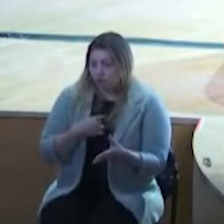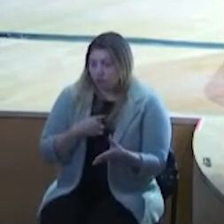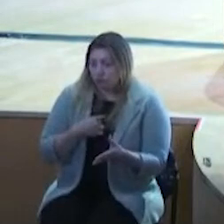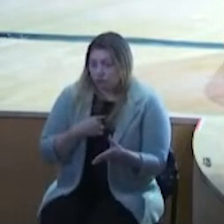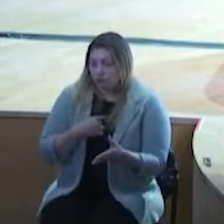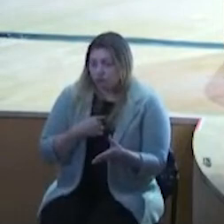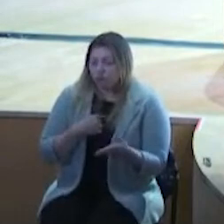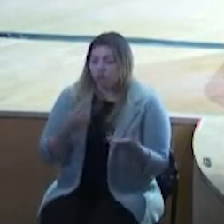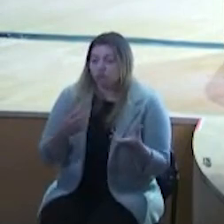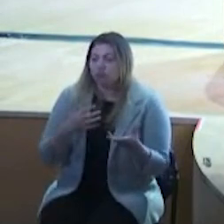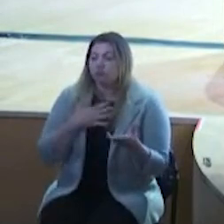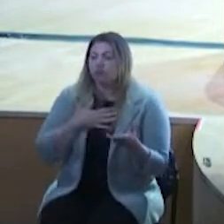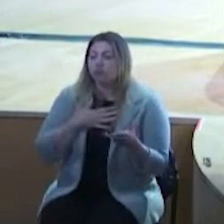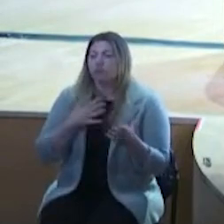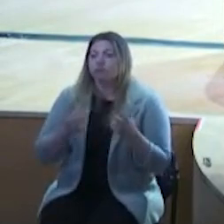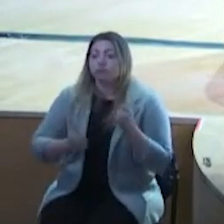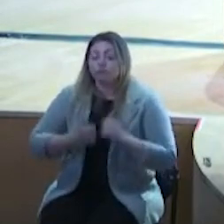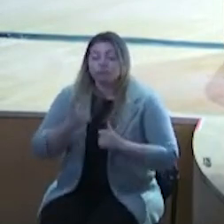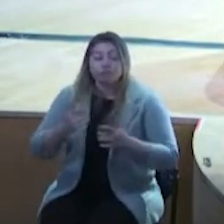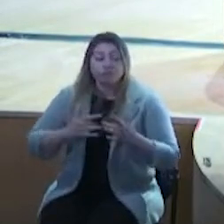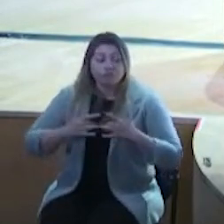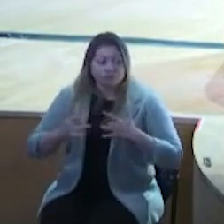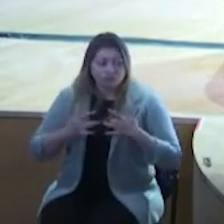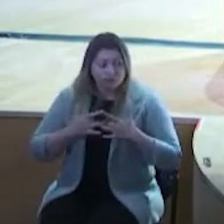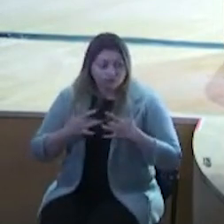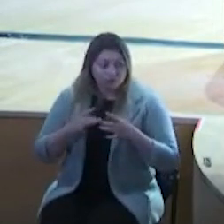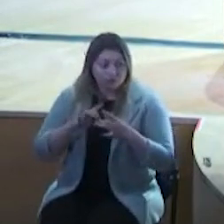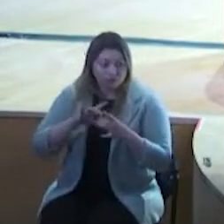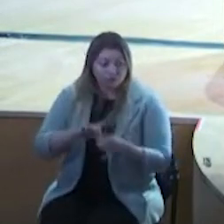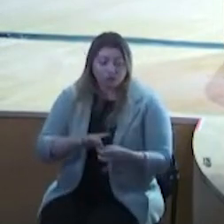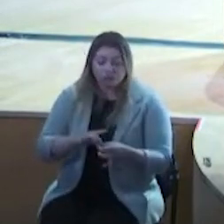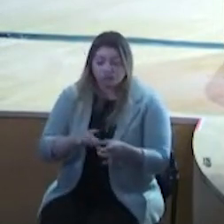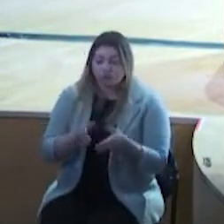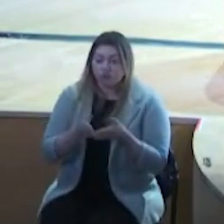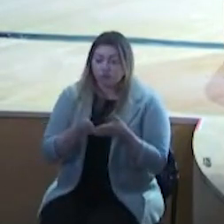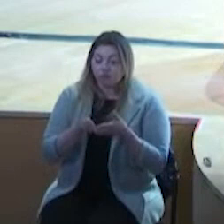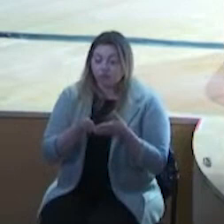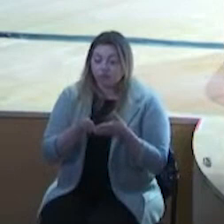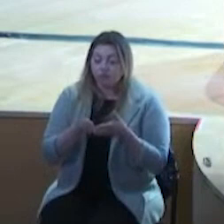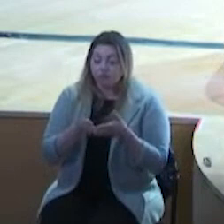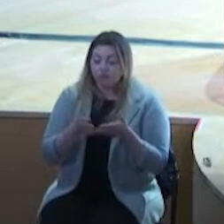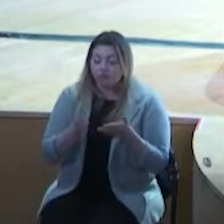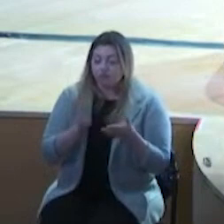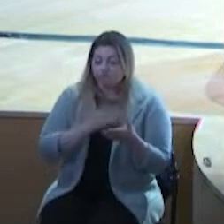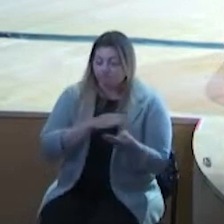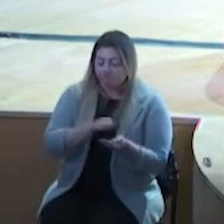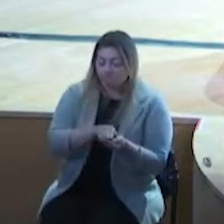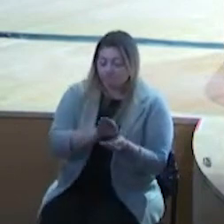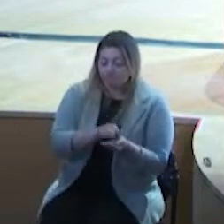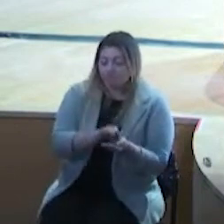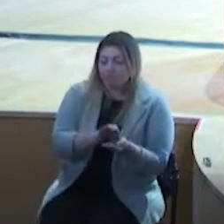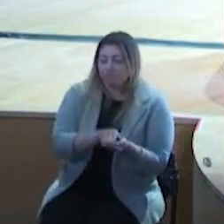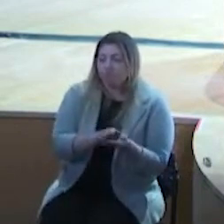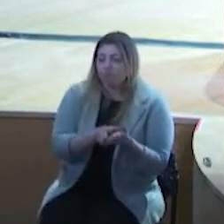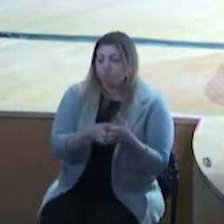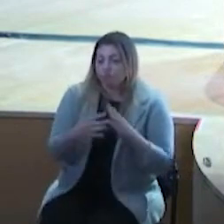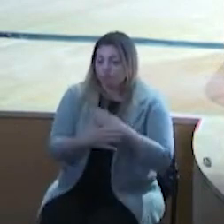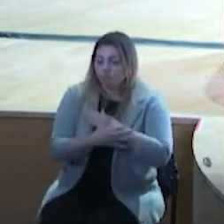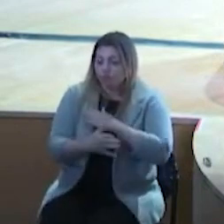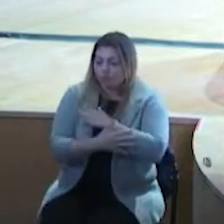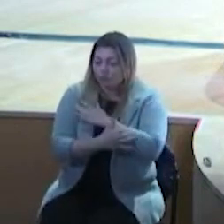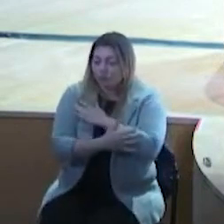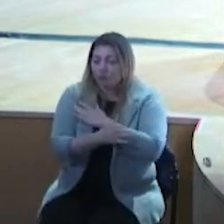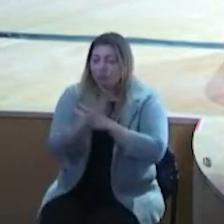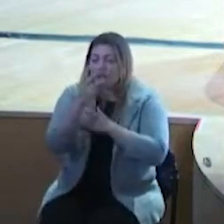And so my gravest concern around our shellfish beaches is because this is a food source that